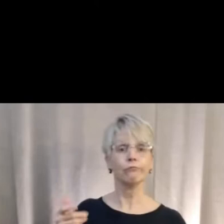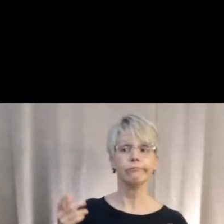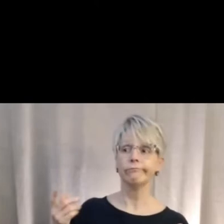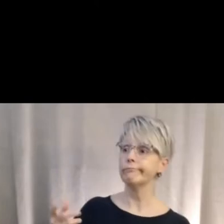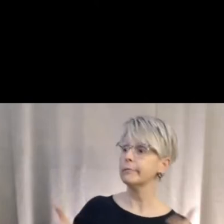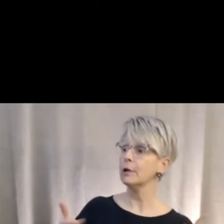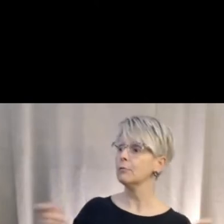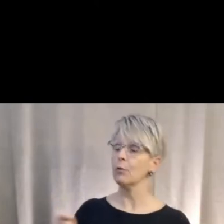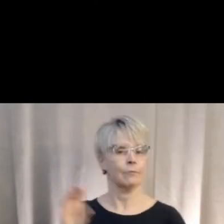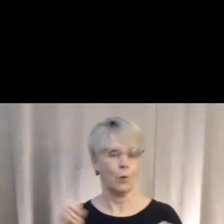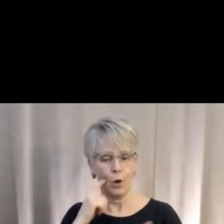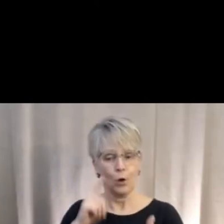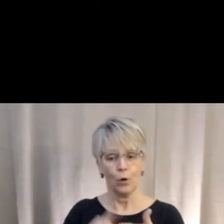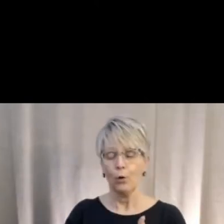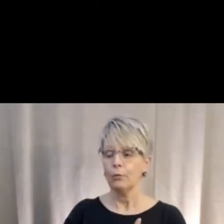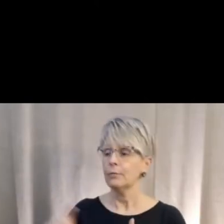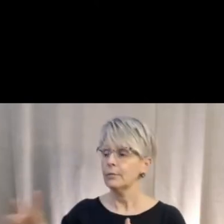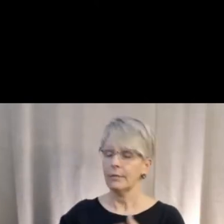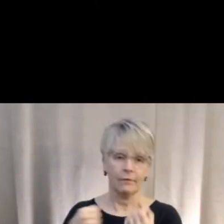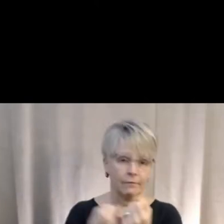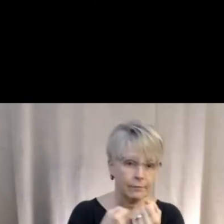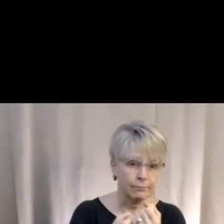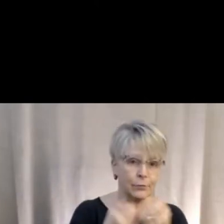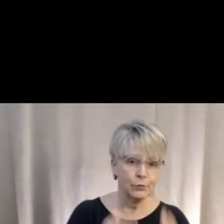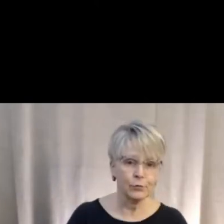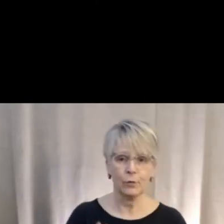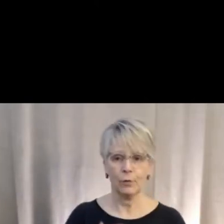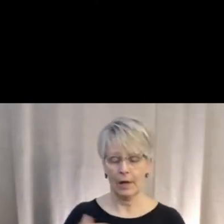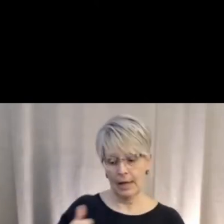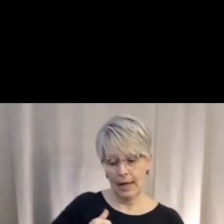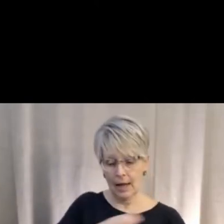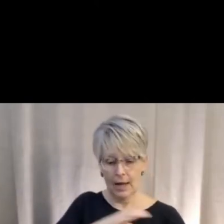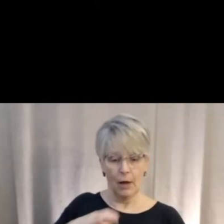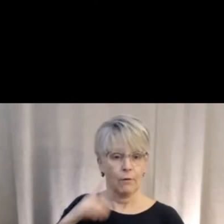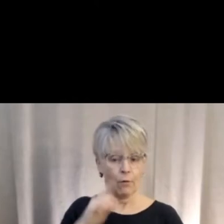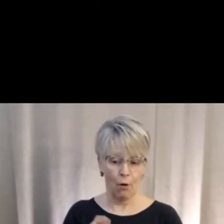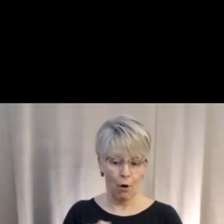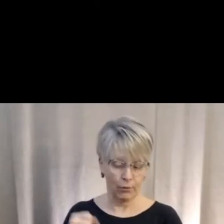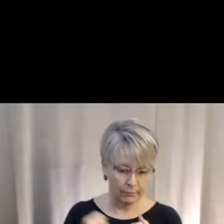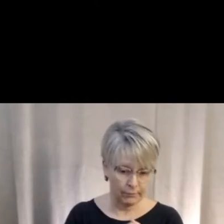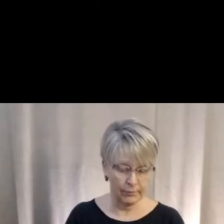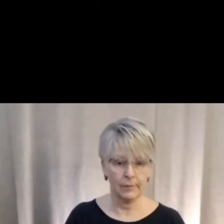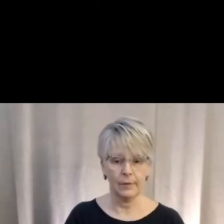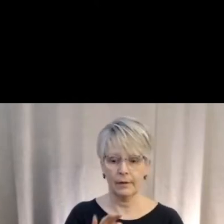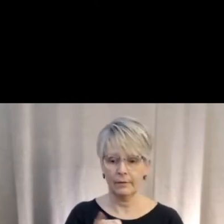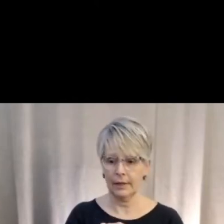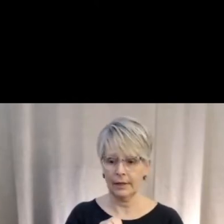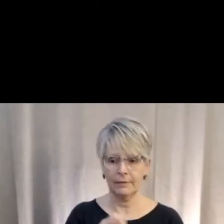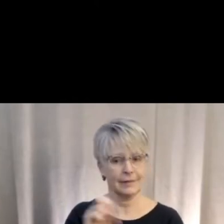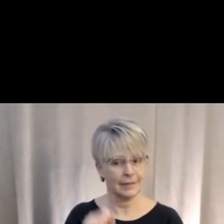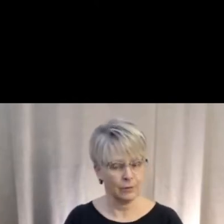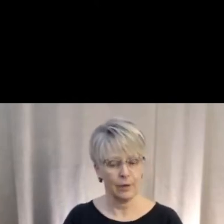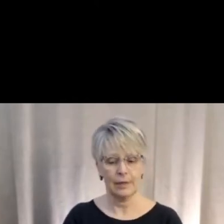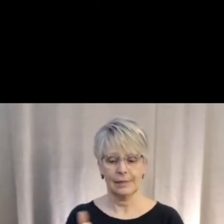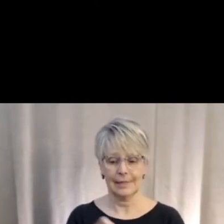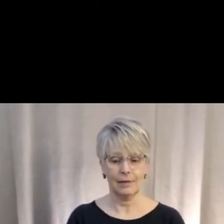funders. So we are glad to be supported by the Canada Council for the Arts, Creative Saskatchewan, Sask Arts, which is